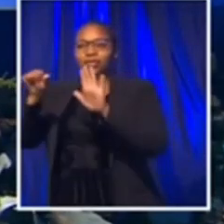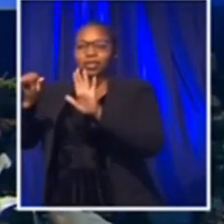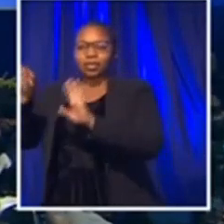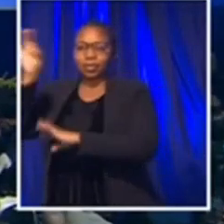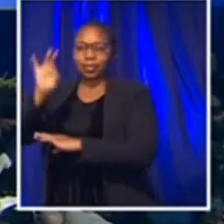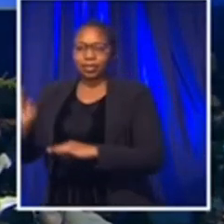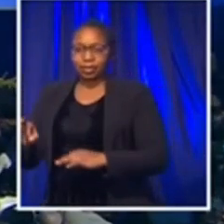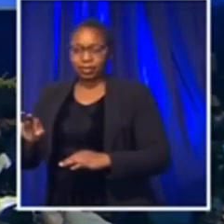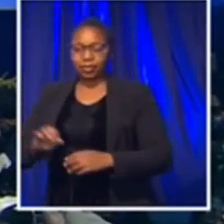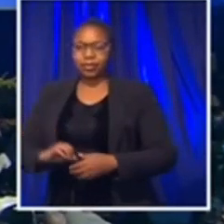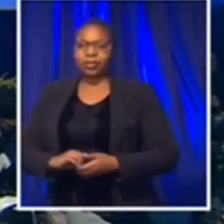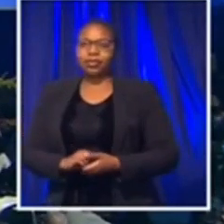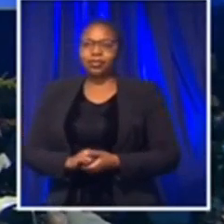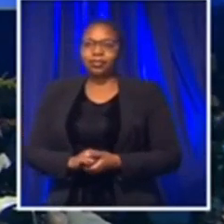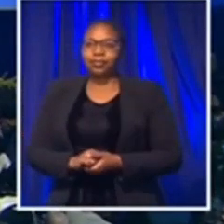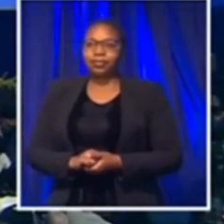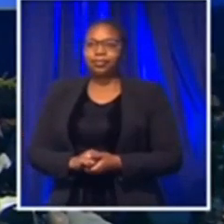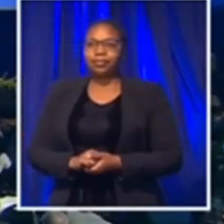12.6%.